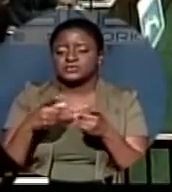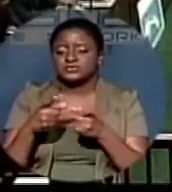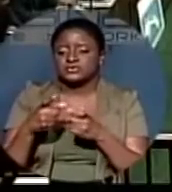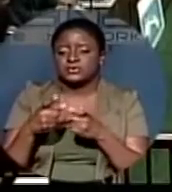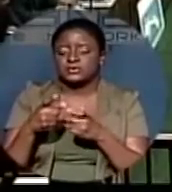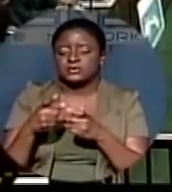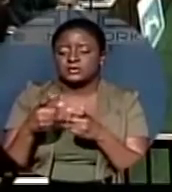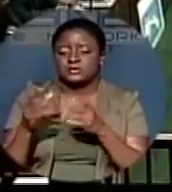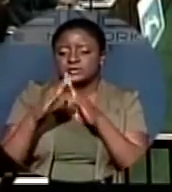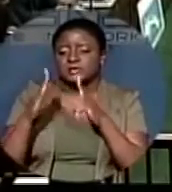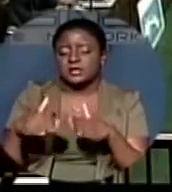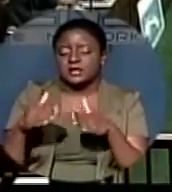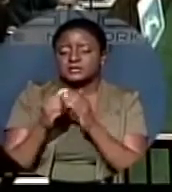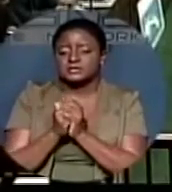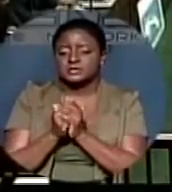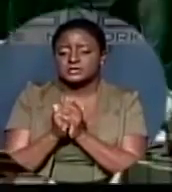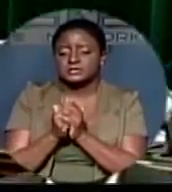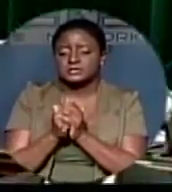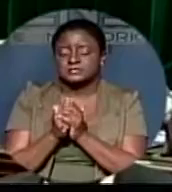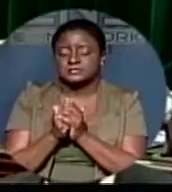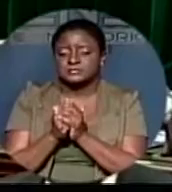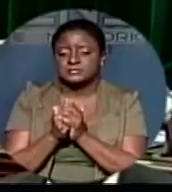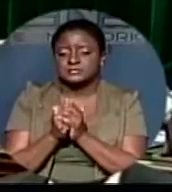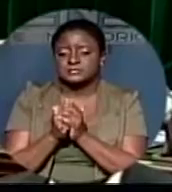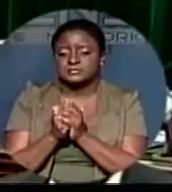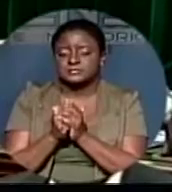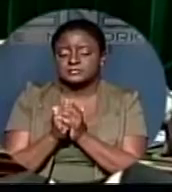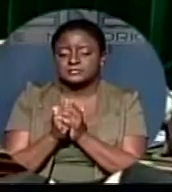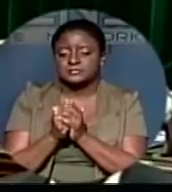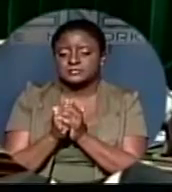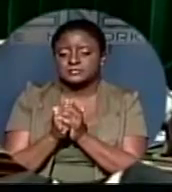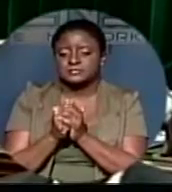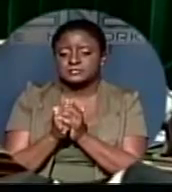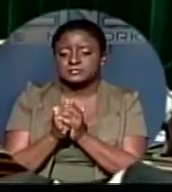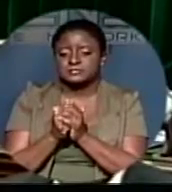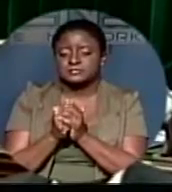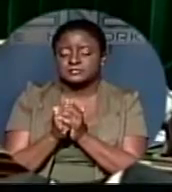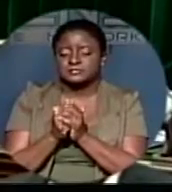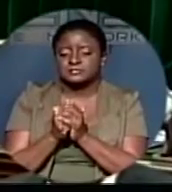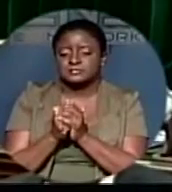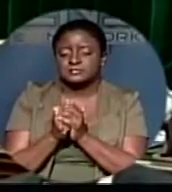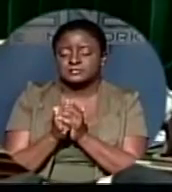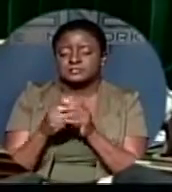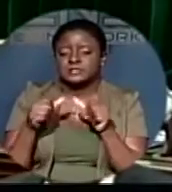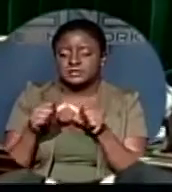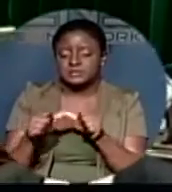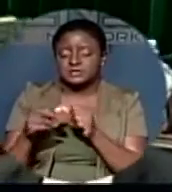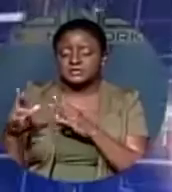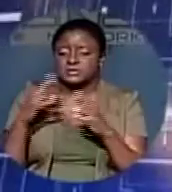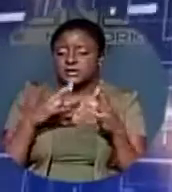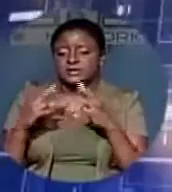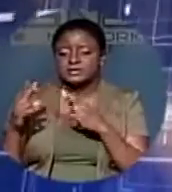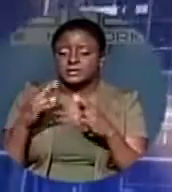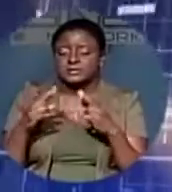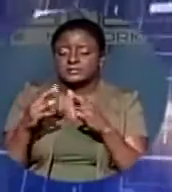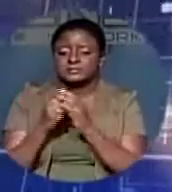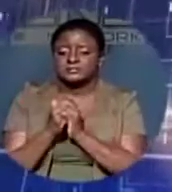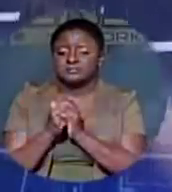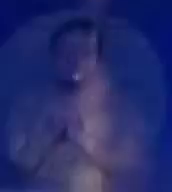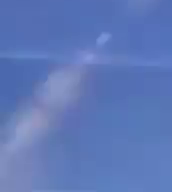honorable members. And he stick to the Honorable member. Not of trust, eh? And transparency.